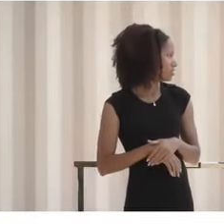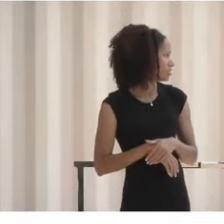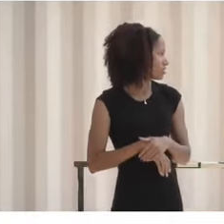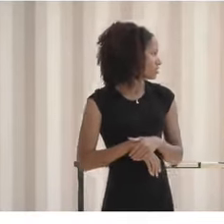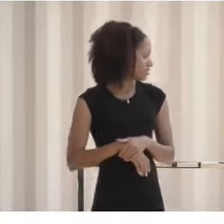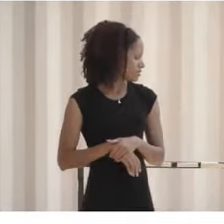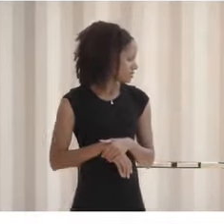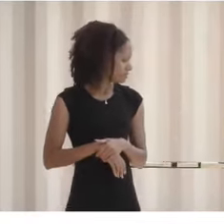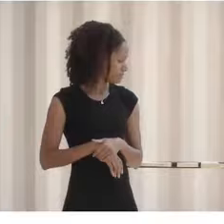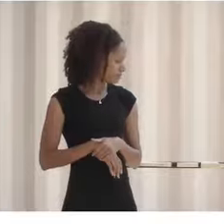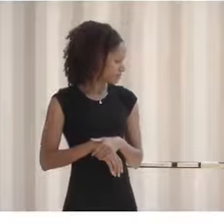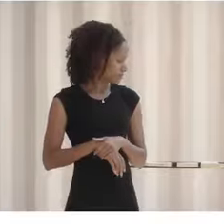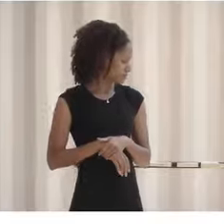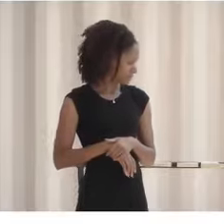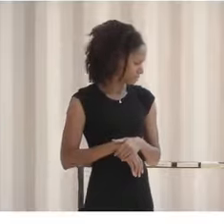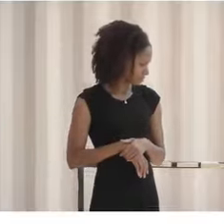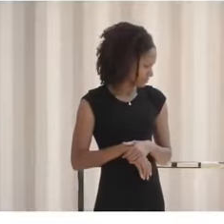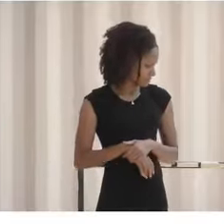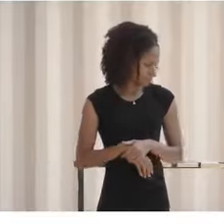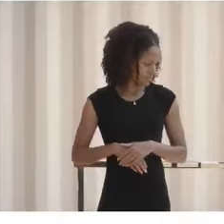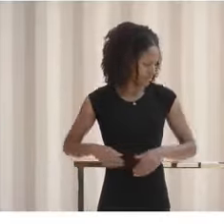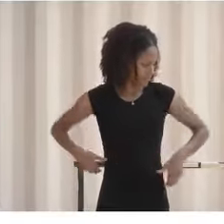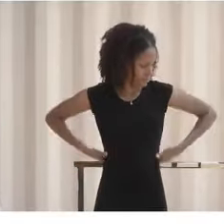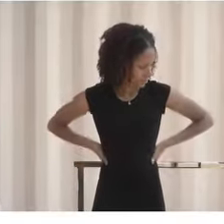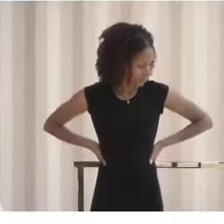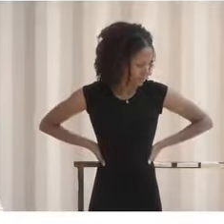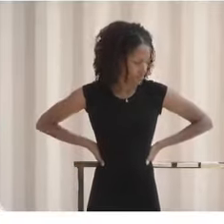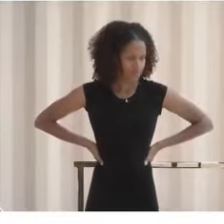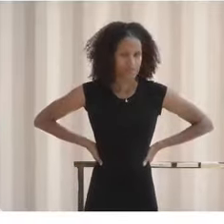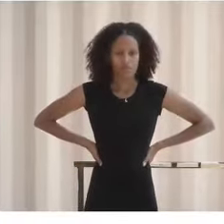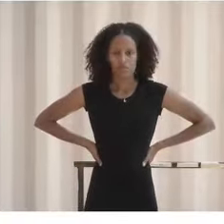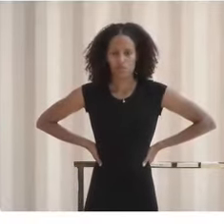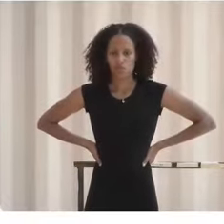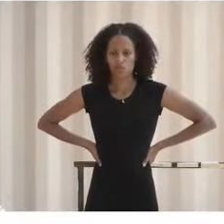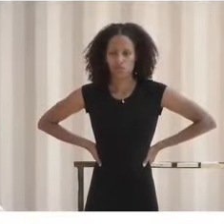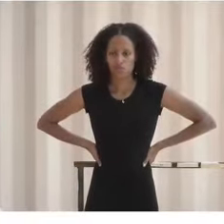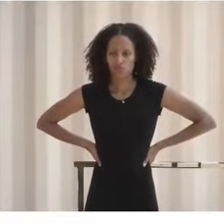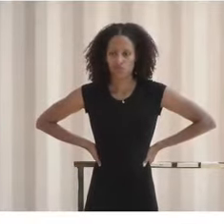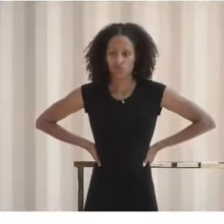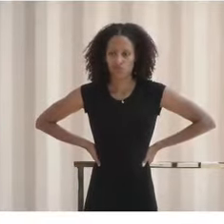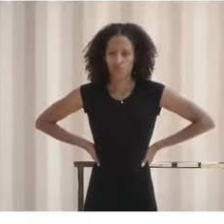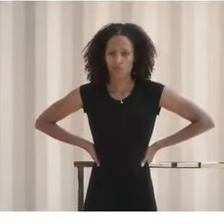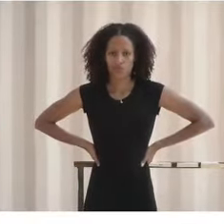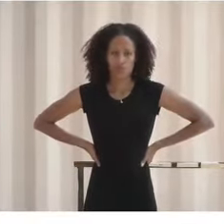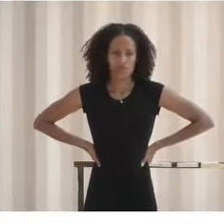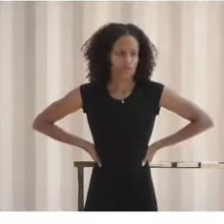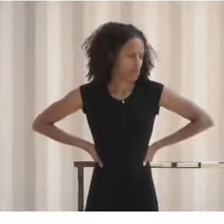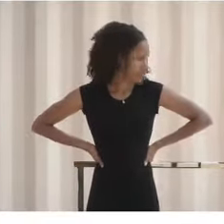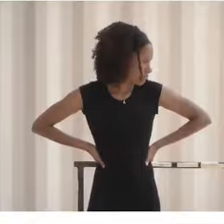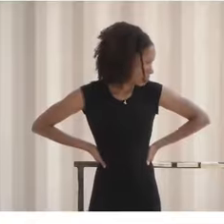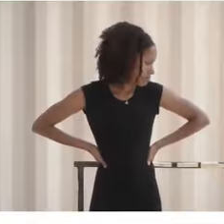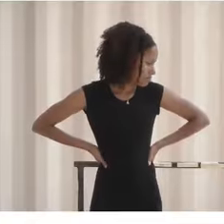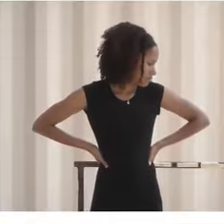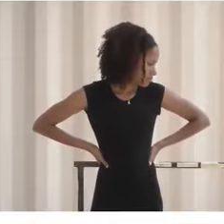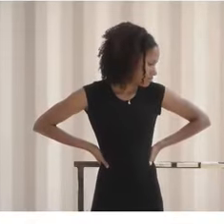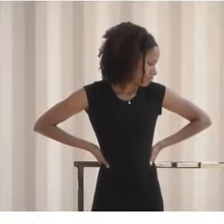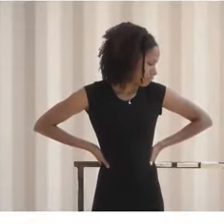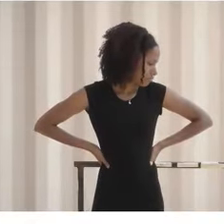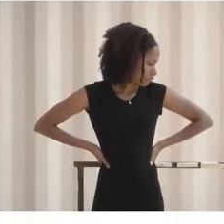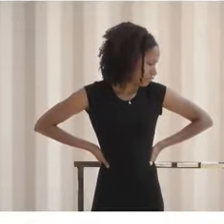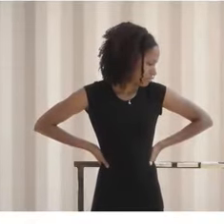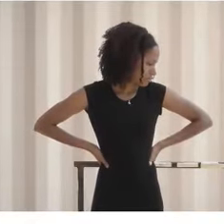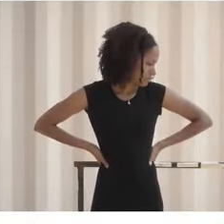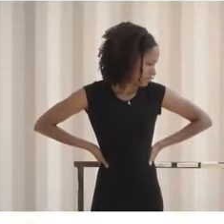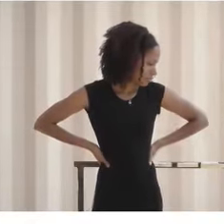And said, how are we going to make this work? For 10 years, Tangled Bank Studios has been telling stories